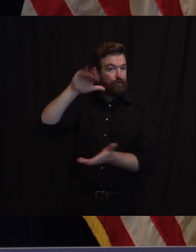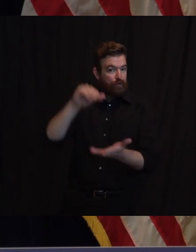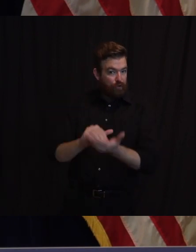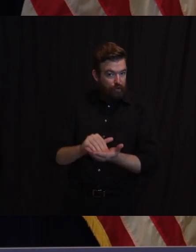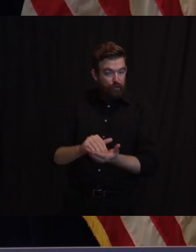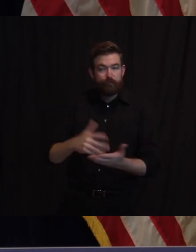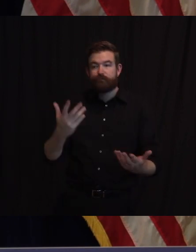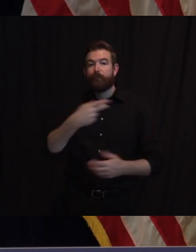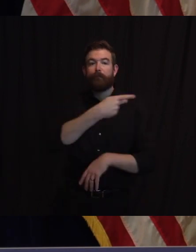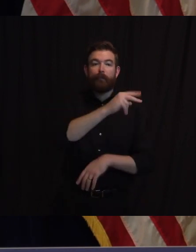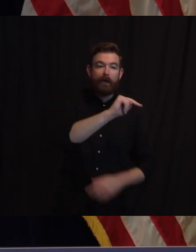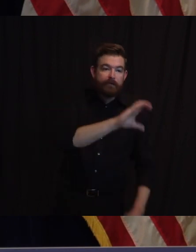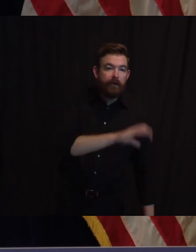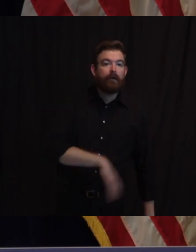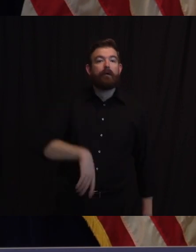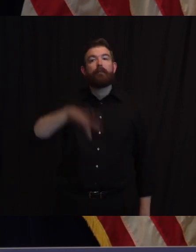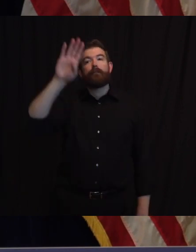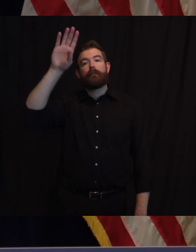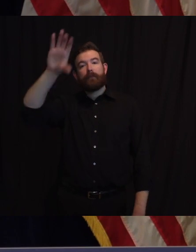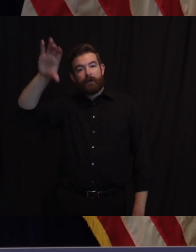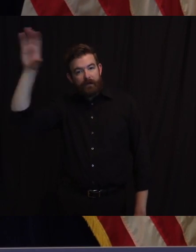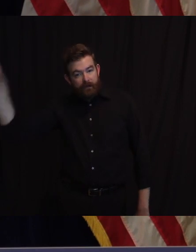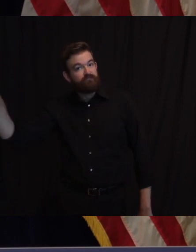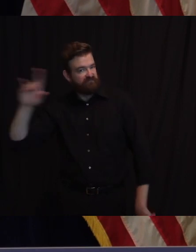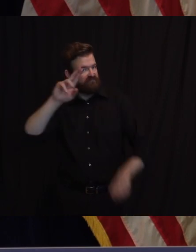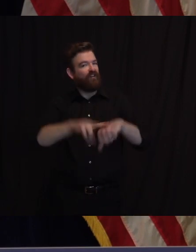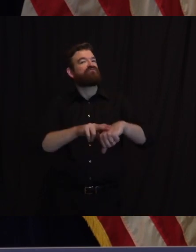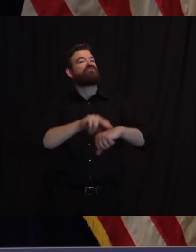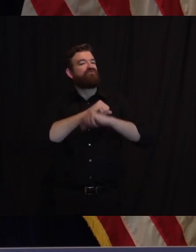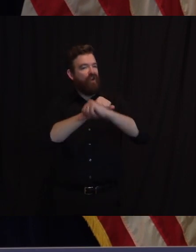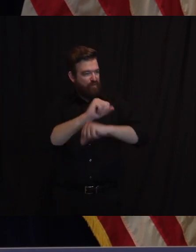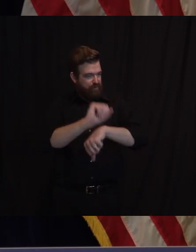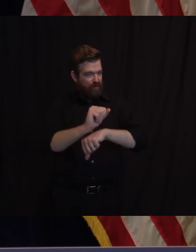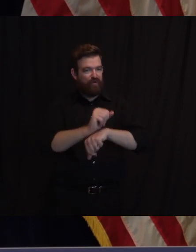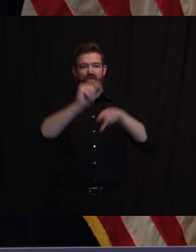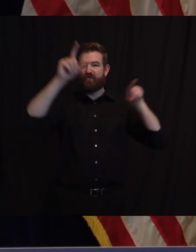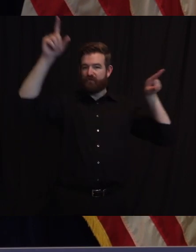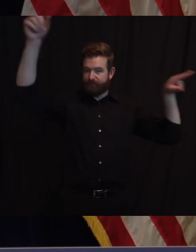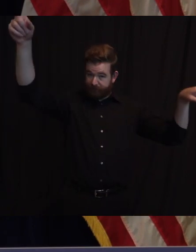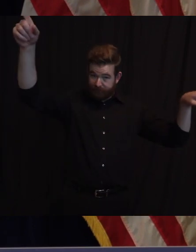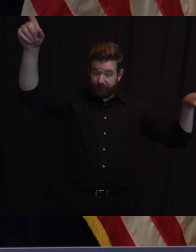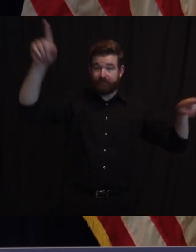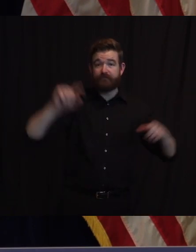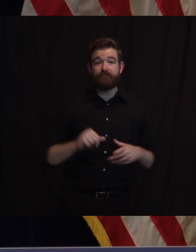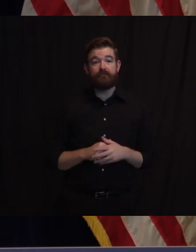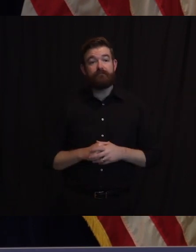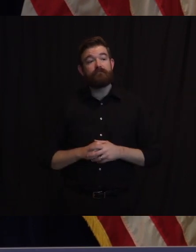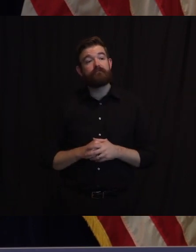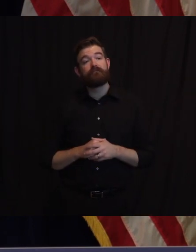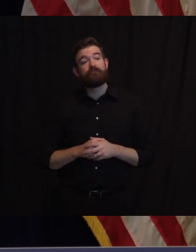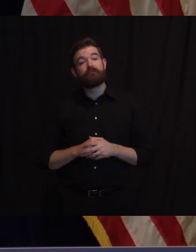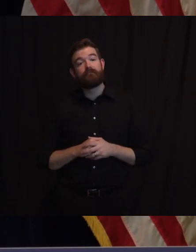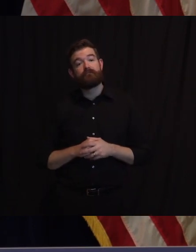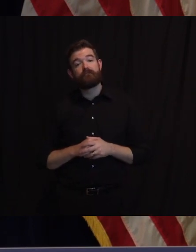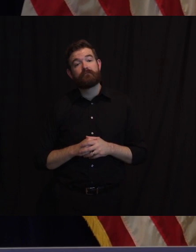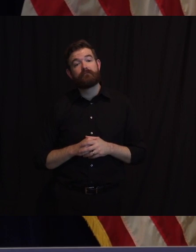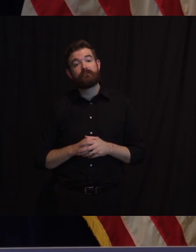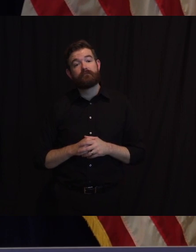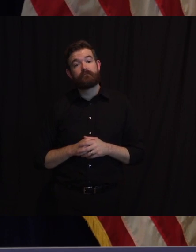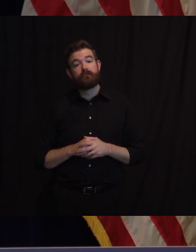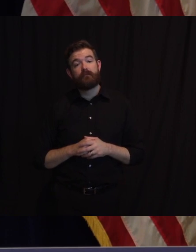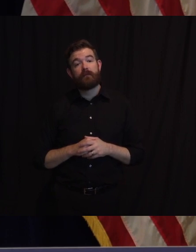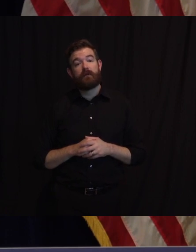President and the Trump administration for granting that extension. It was not just for New Jersey, but we had our National Guard